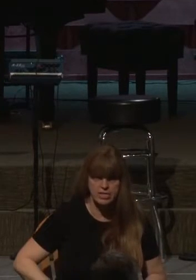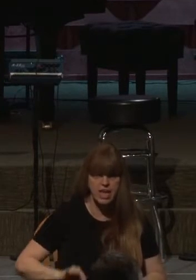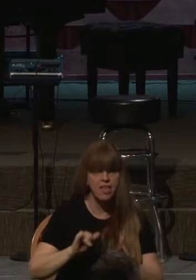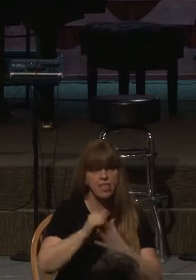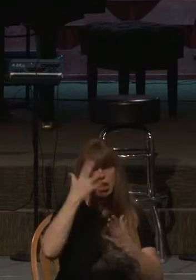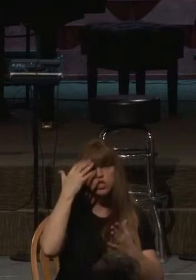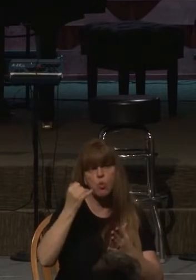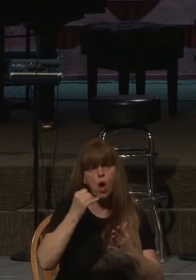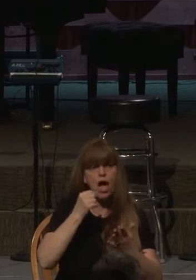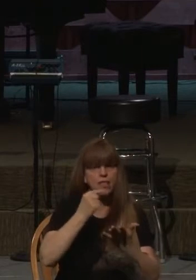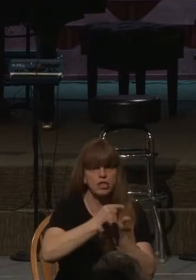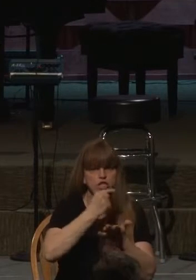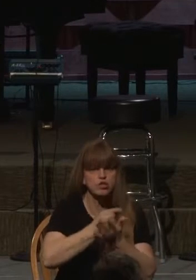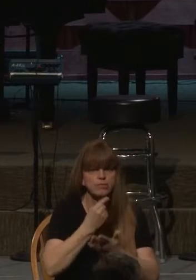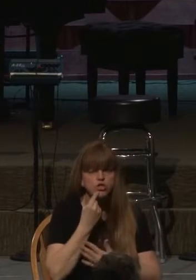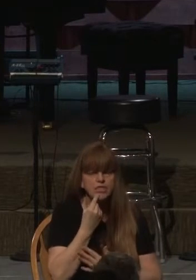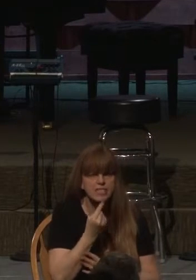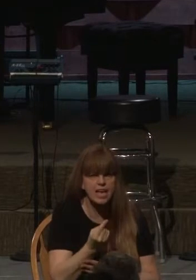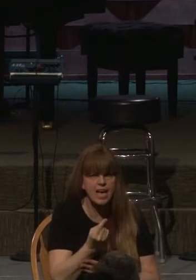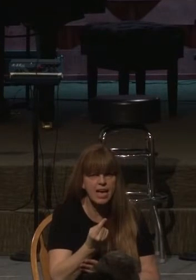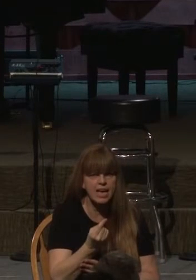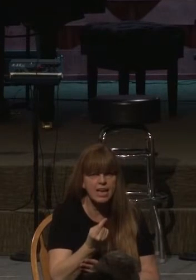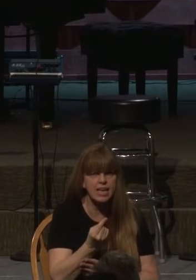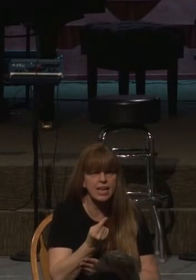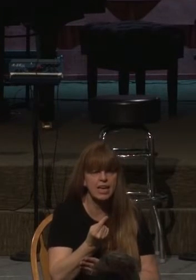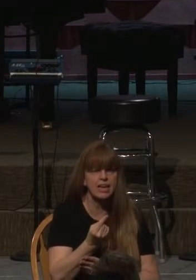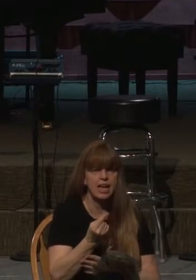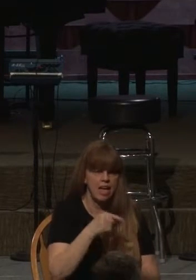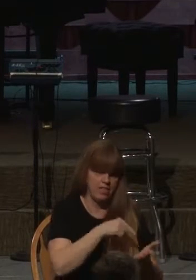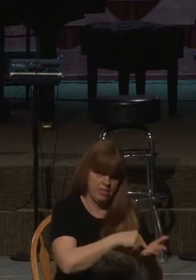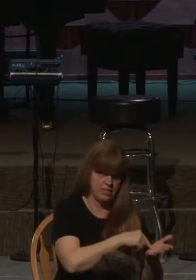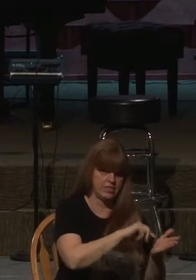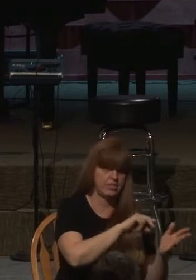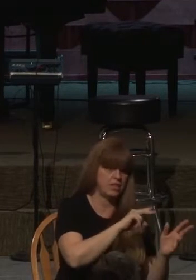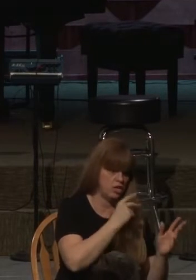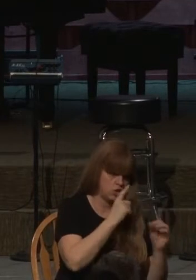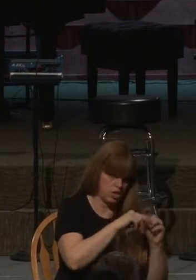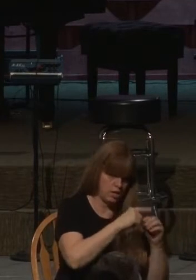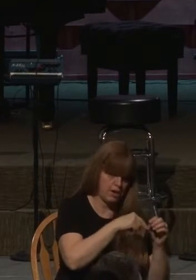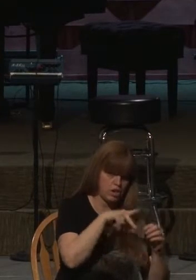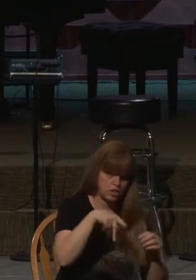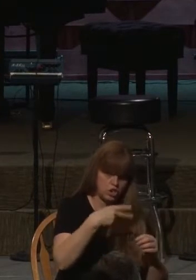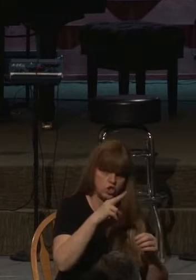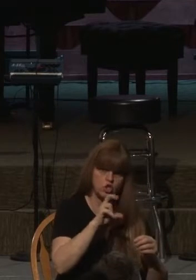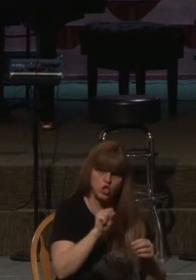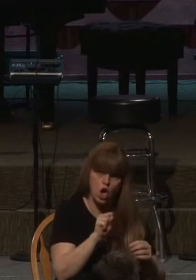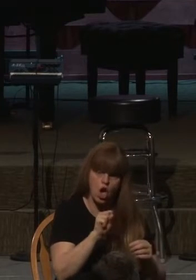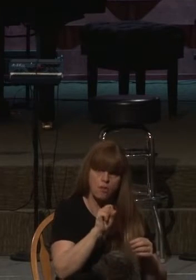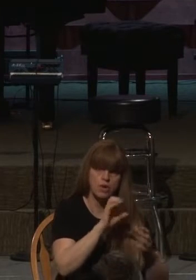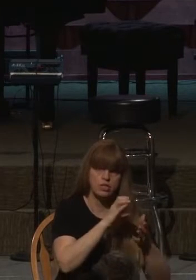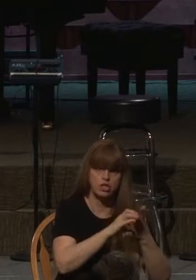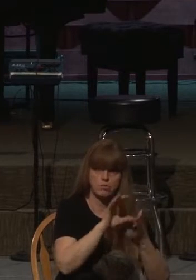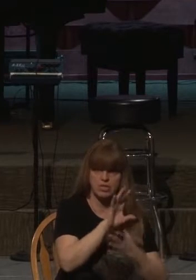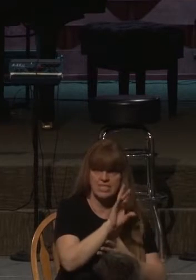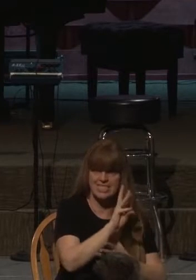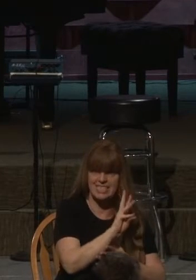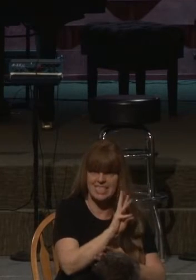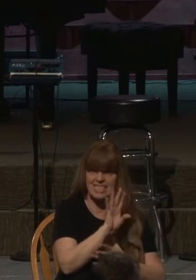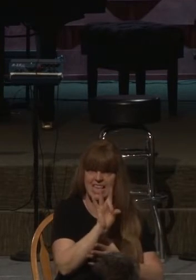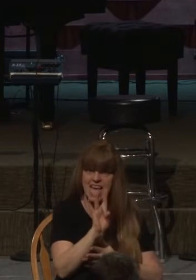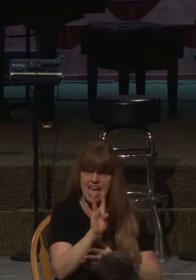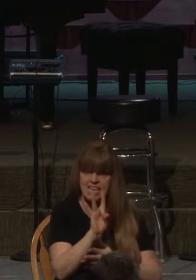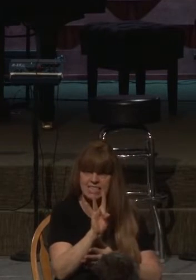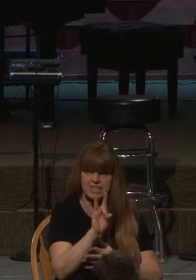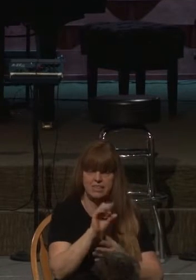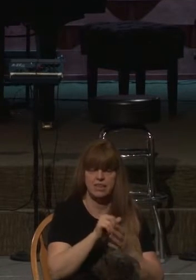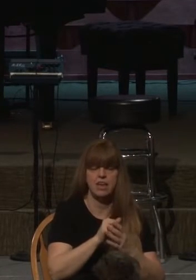scriptures say, and this what is about to be said is a reference back to Psalm 68:18. When he